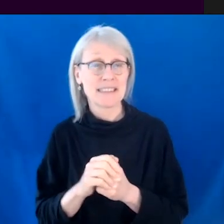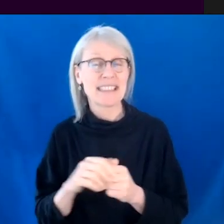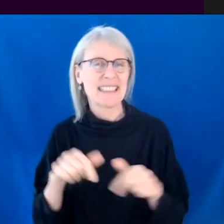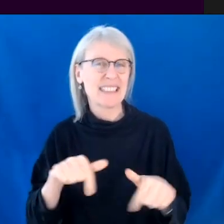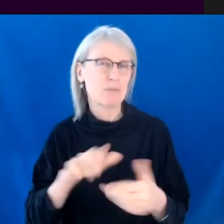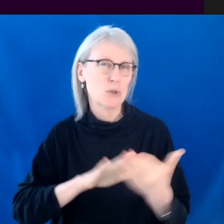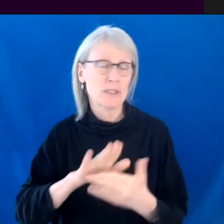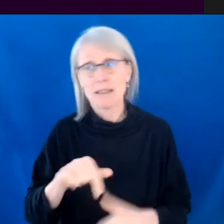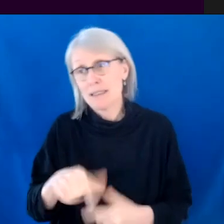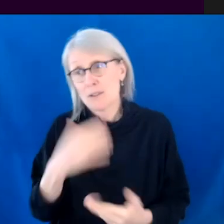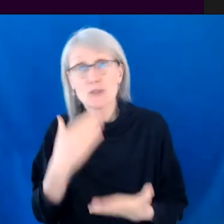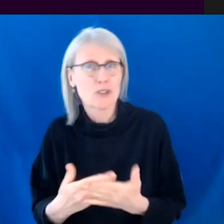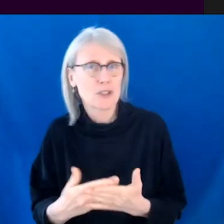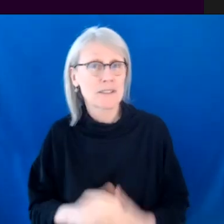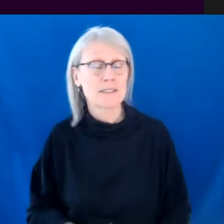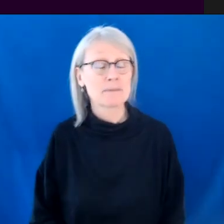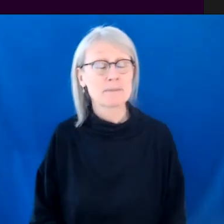but this is great. I'm glad I got to do it.